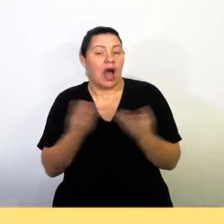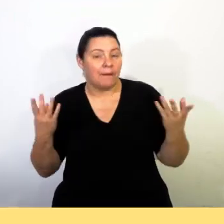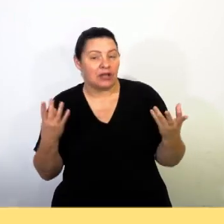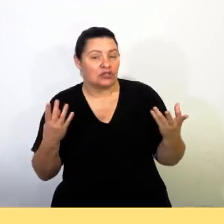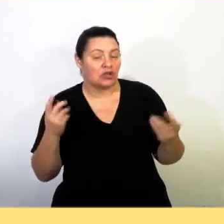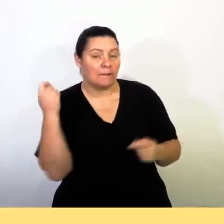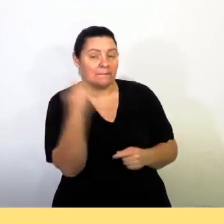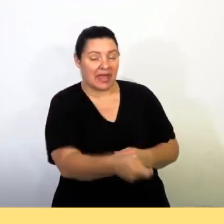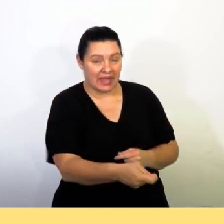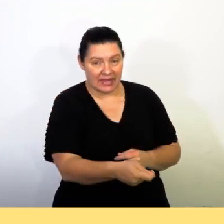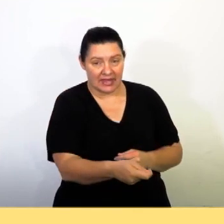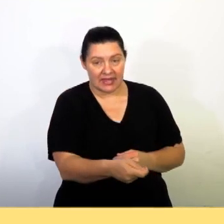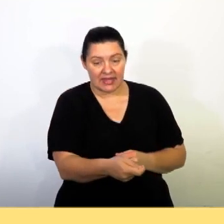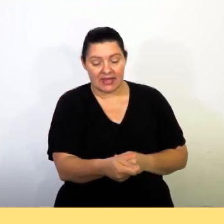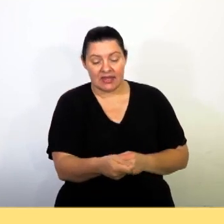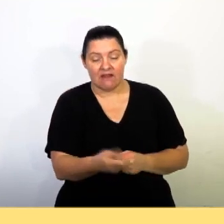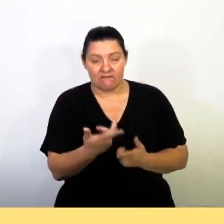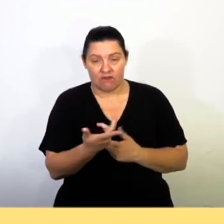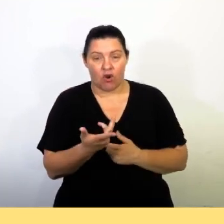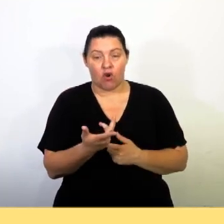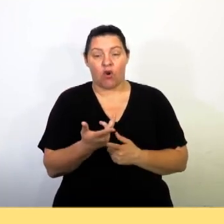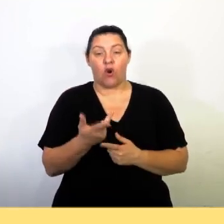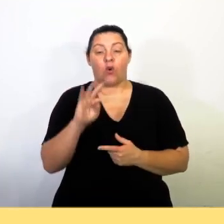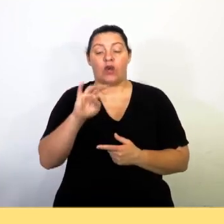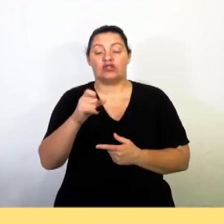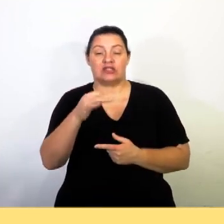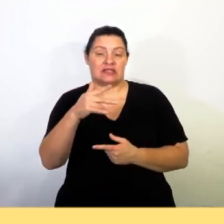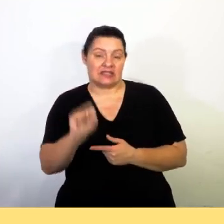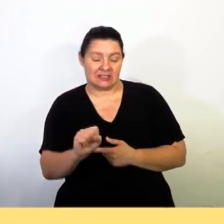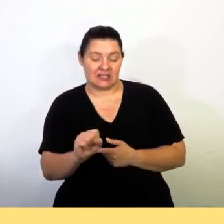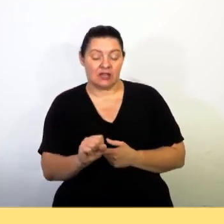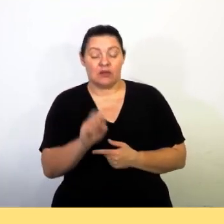then how much is that? That is